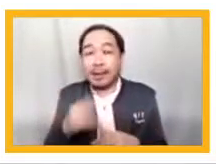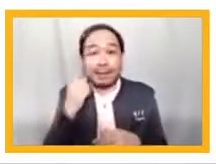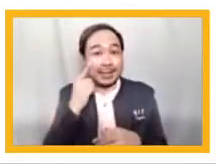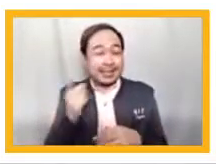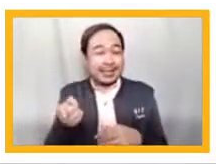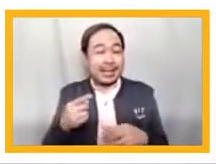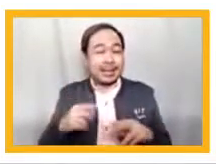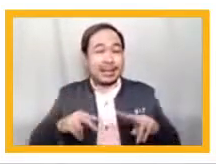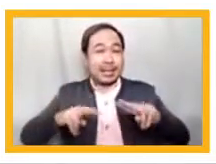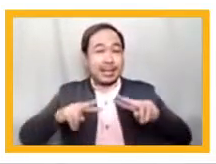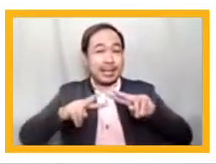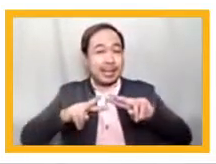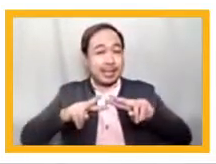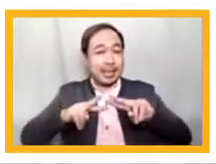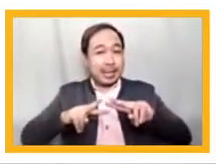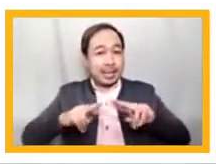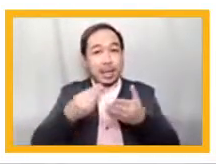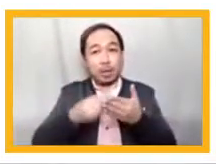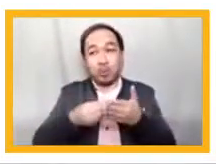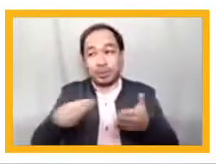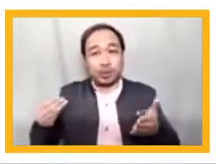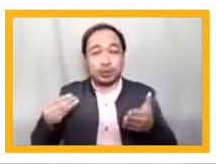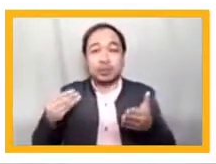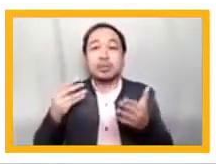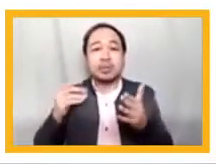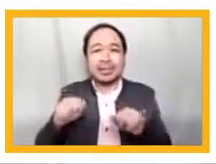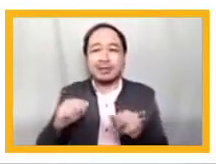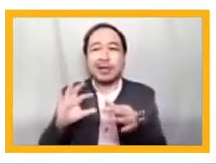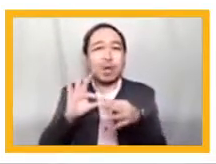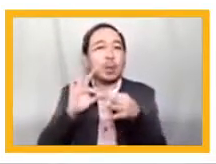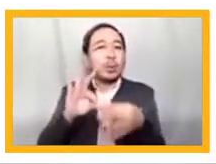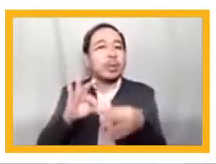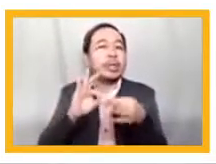within the university and school. So the